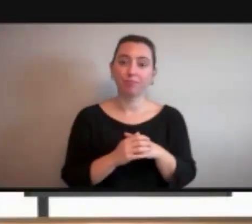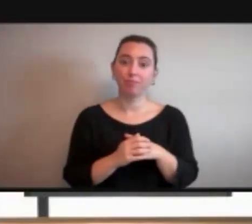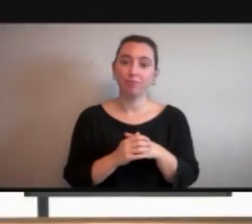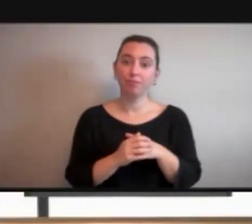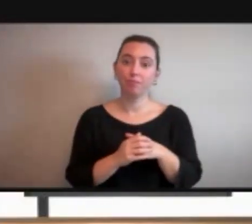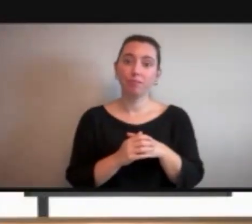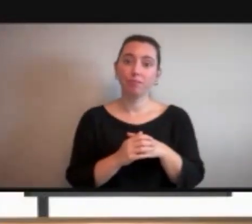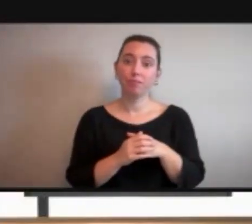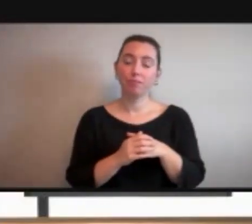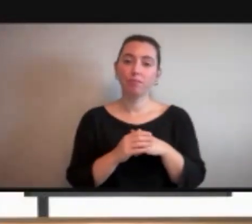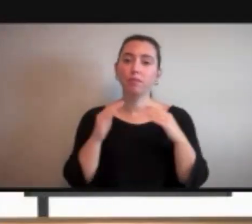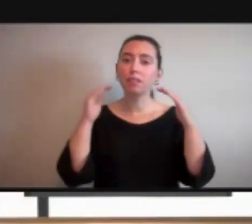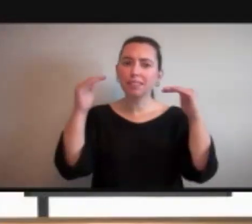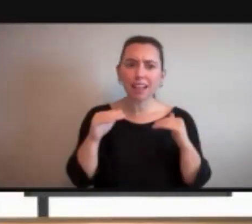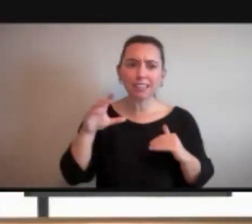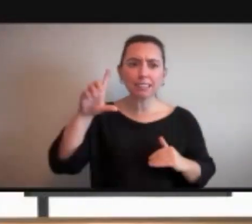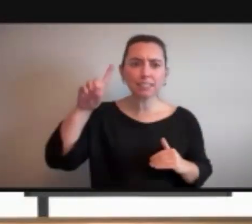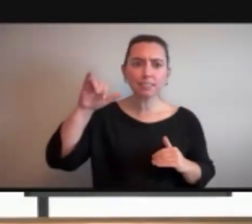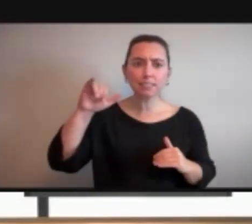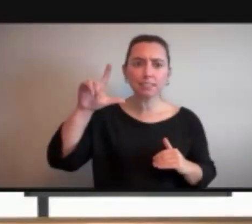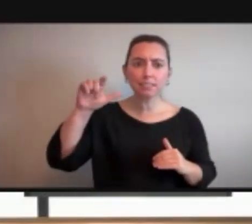by Detlev, I think, or yeah.